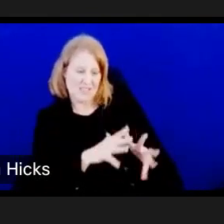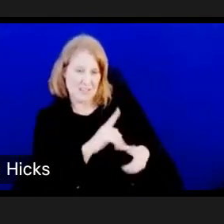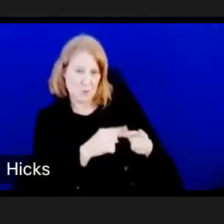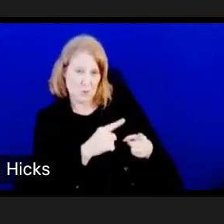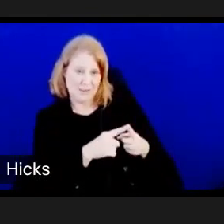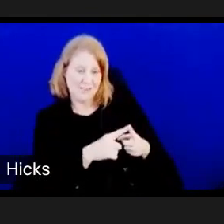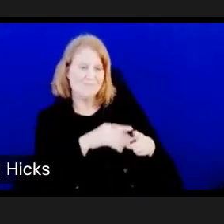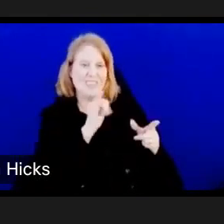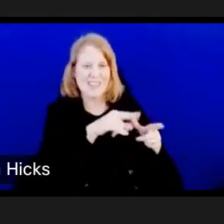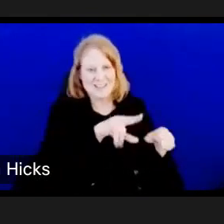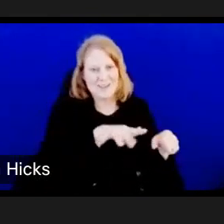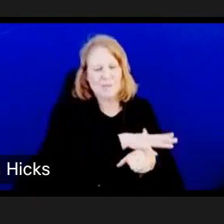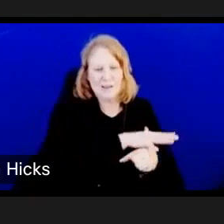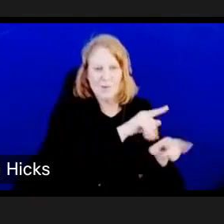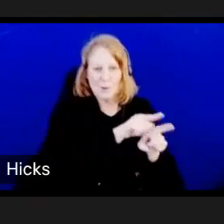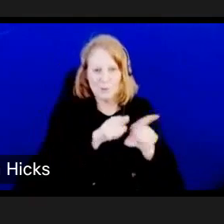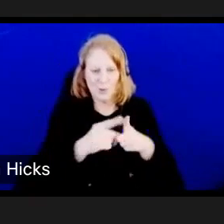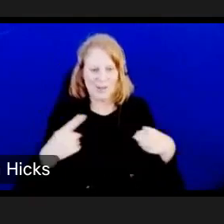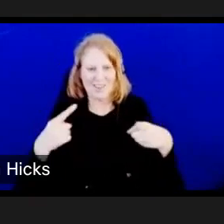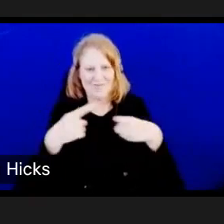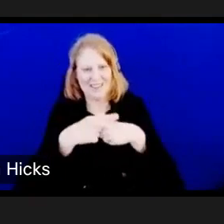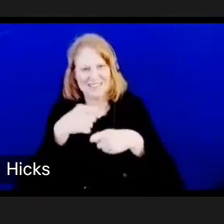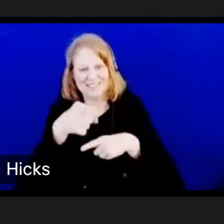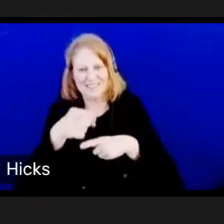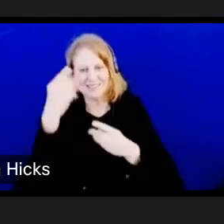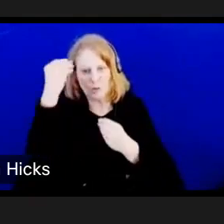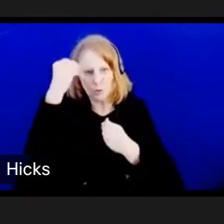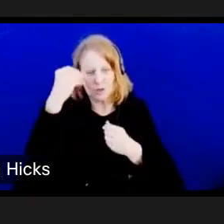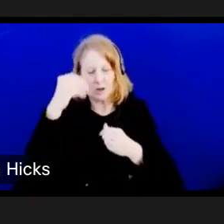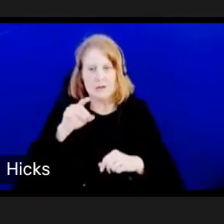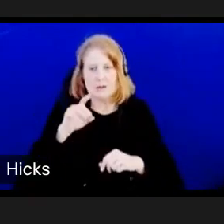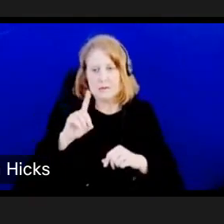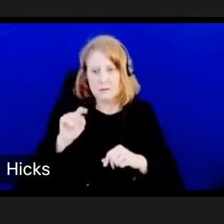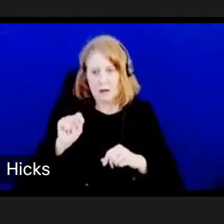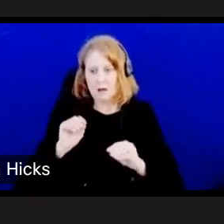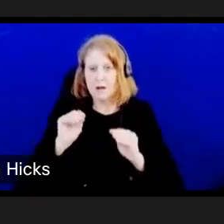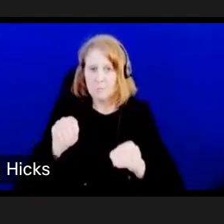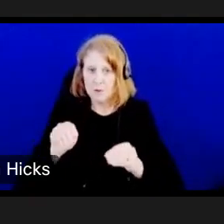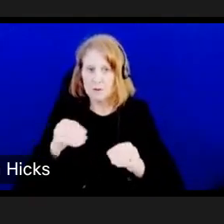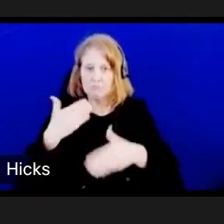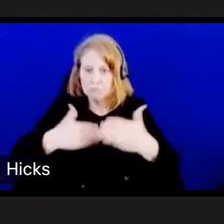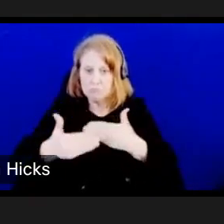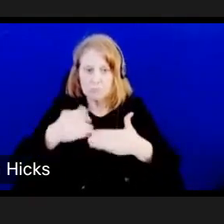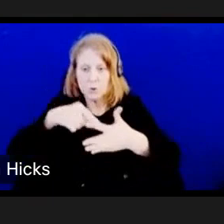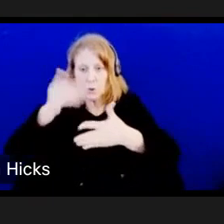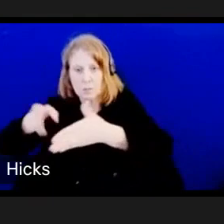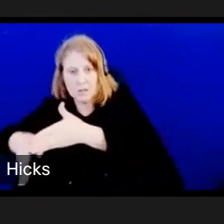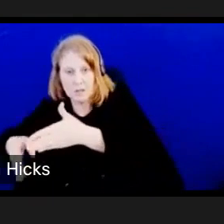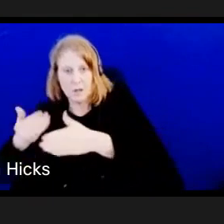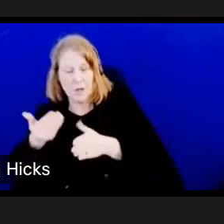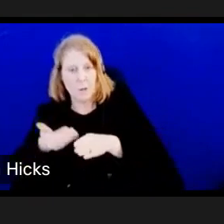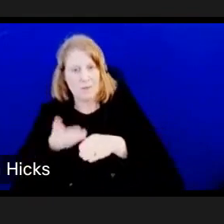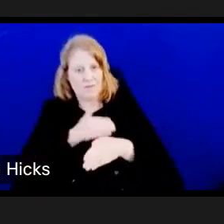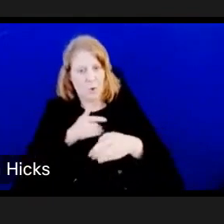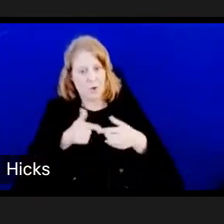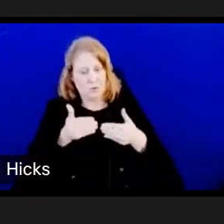because that completely also conflicts this notion that, you know, DDOT puts forward projects and actually completes the projects before moving on to the next